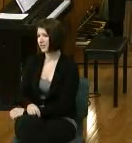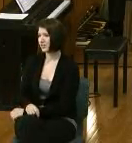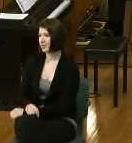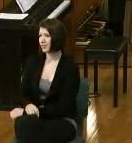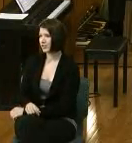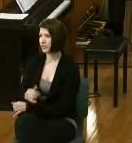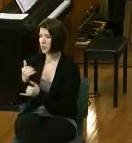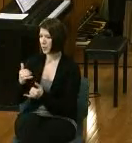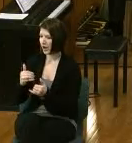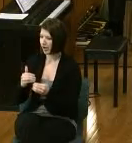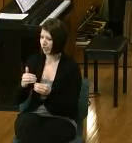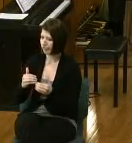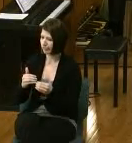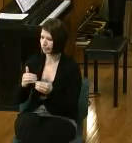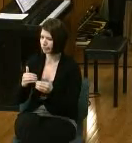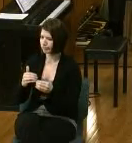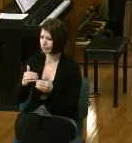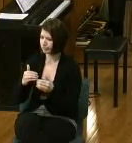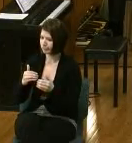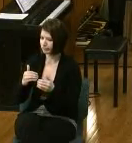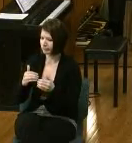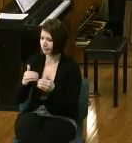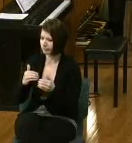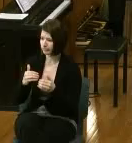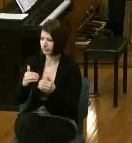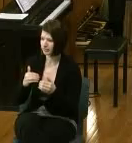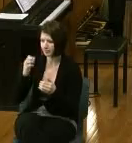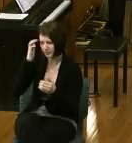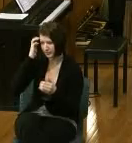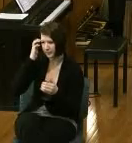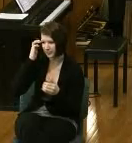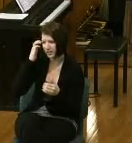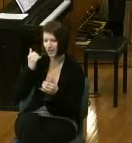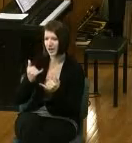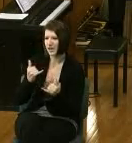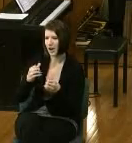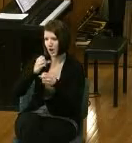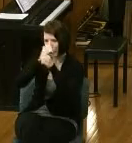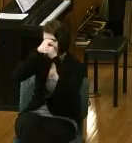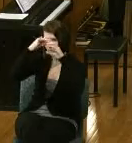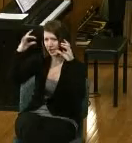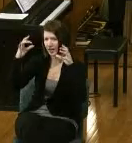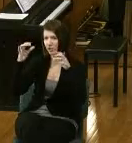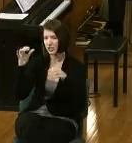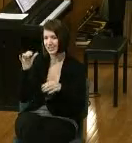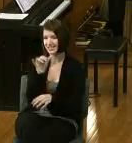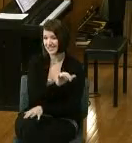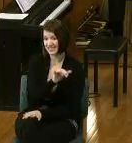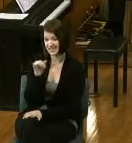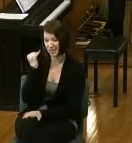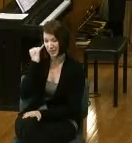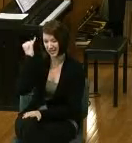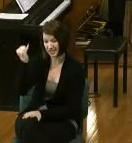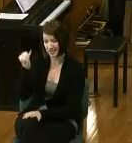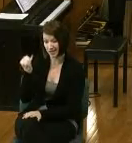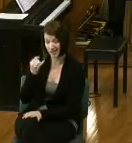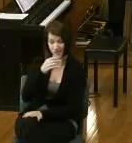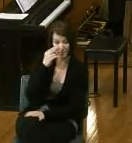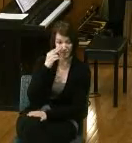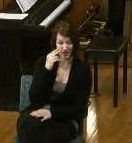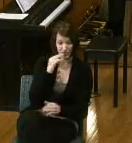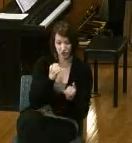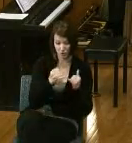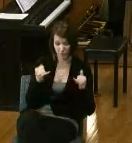150 years. You can envision a young mother with two small children crossing the border from Mexico into the United